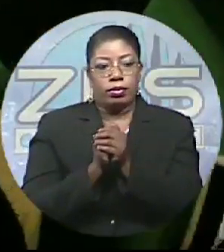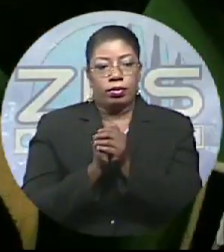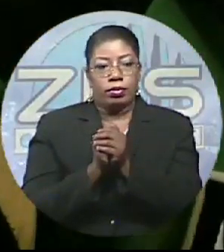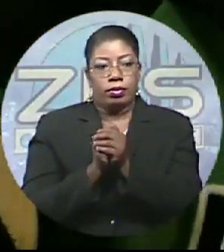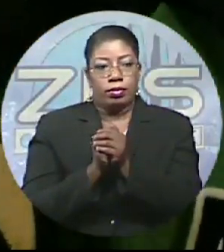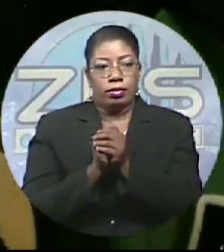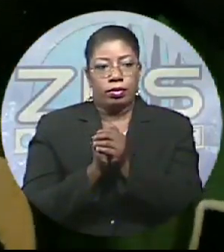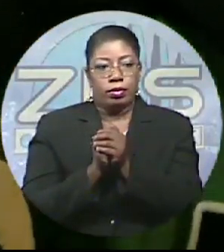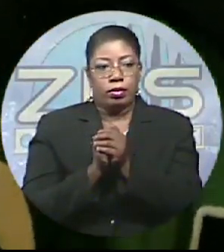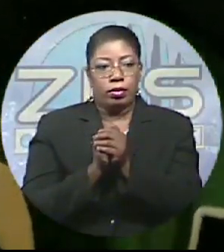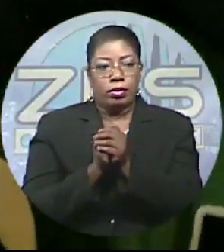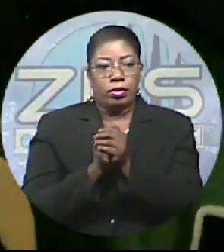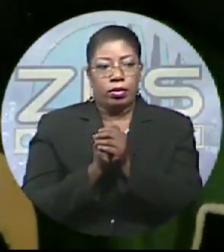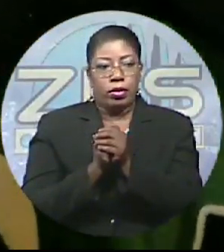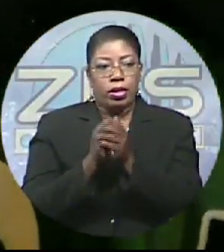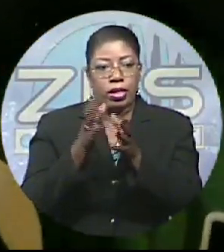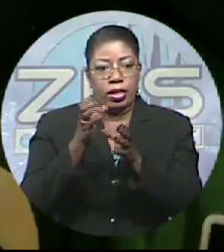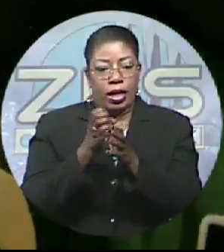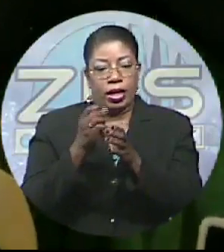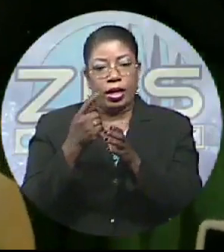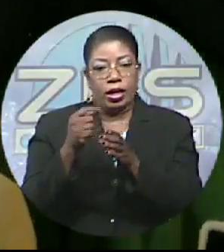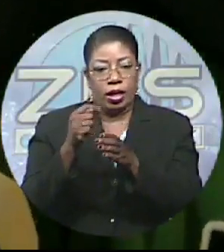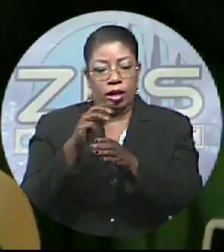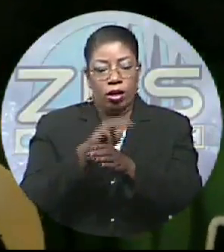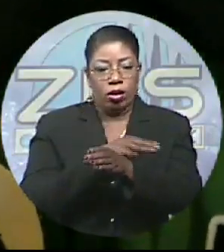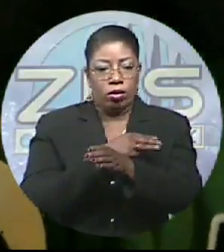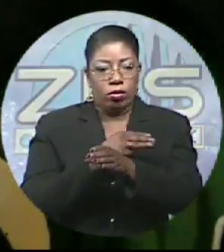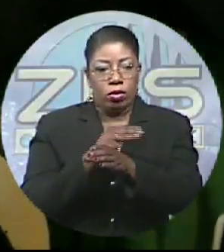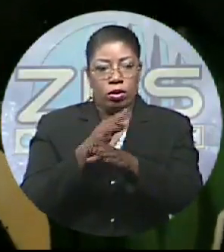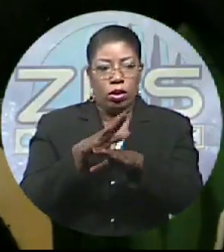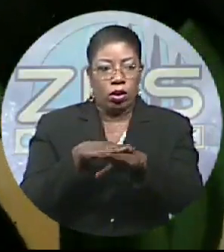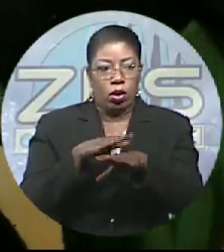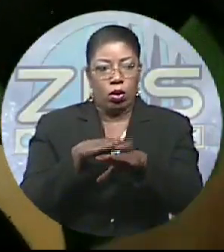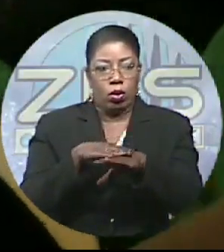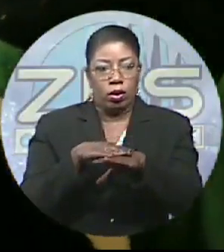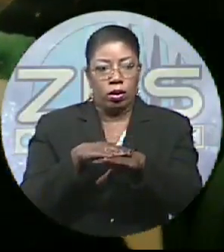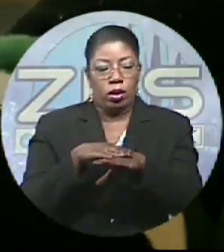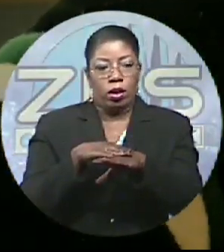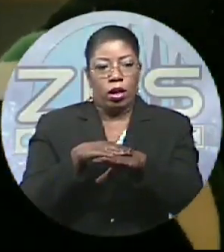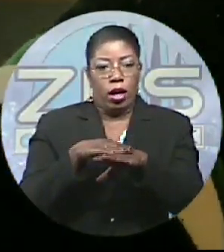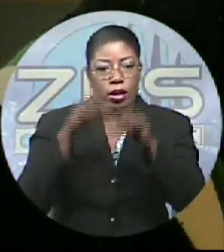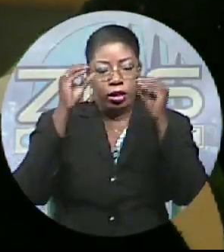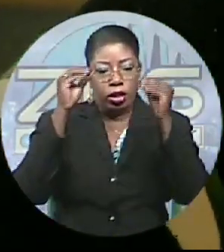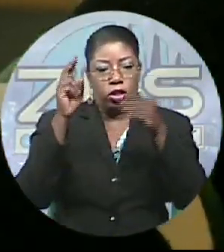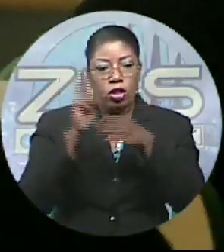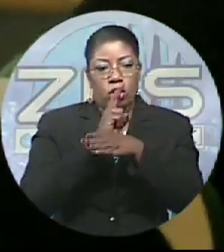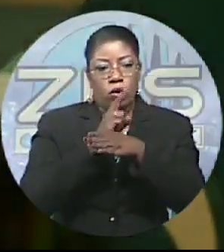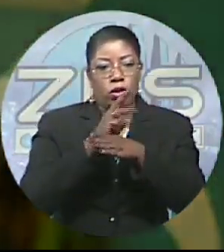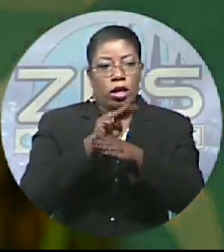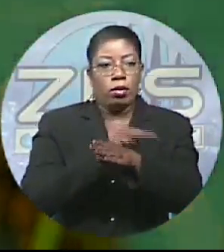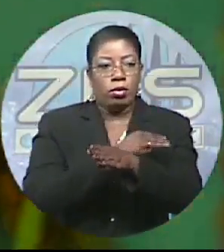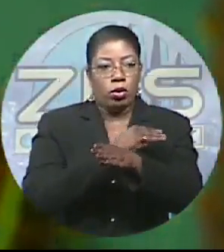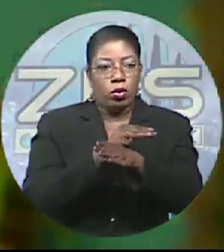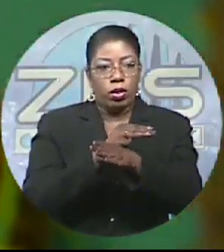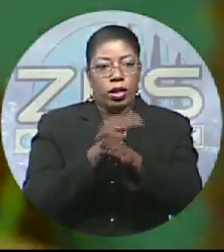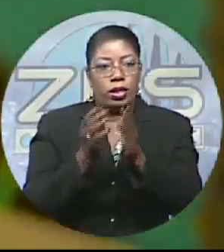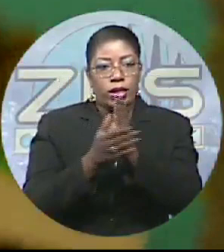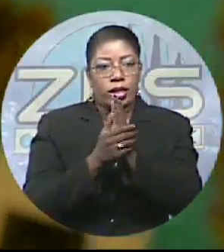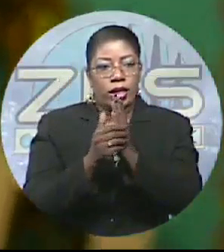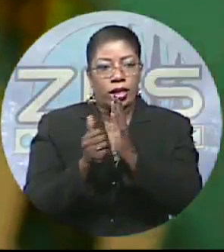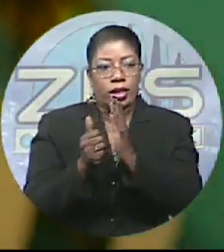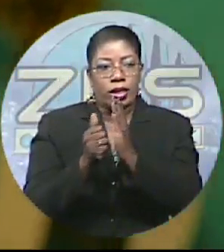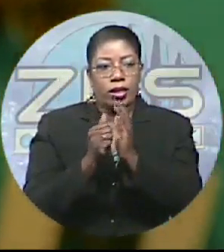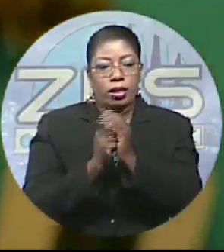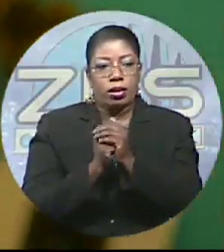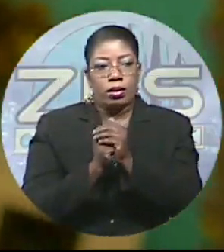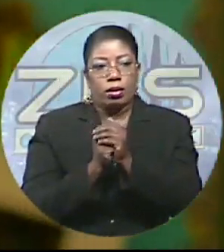We caught this student getting his groove on as Ms. Duncanson used her special musical techniques. It mellows out the